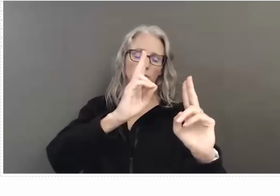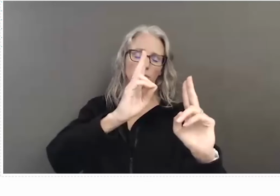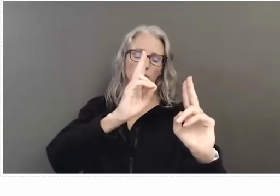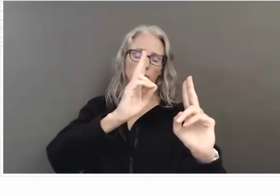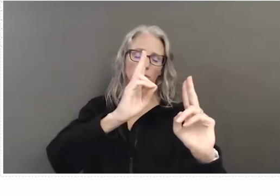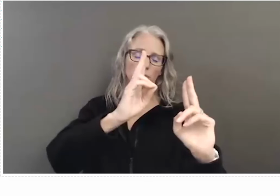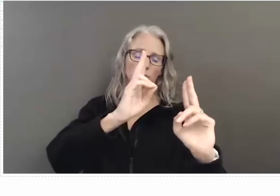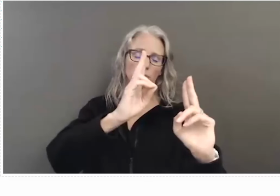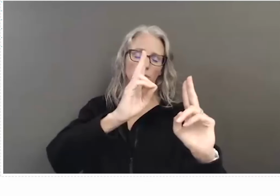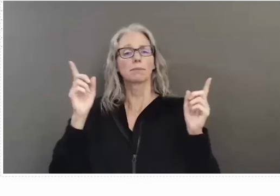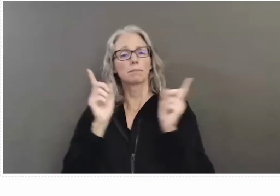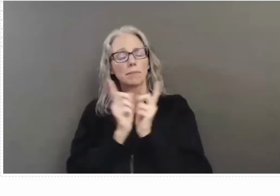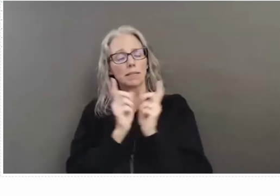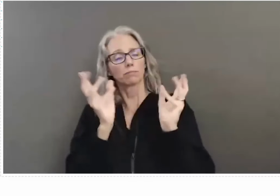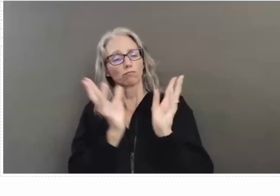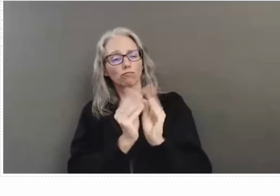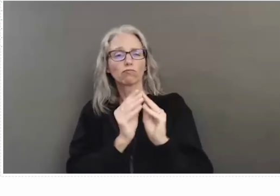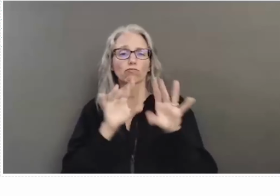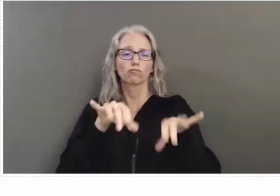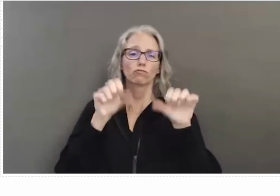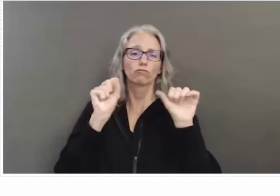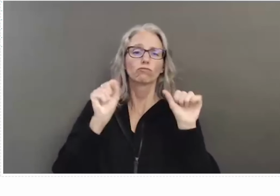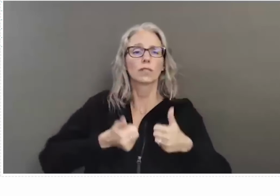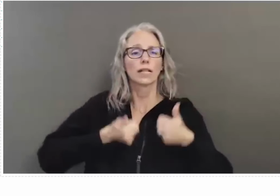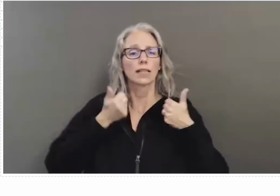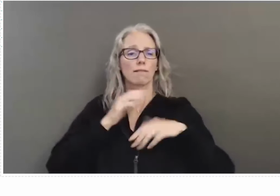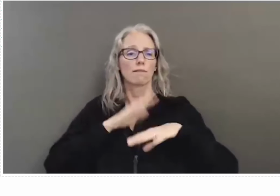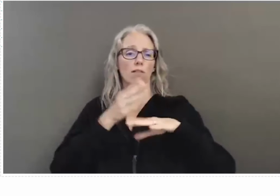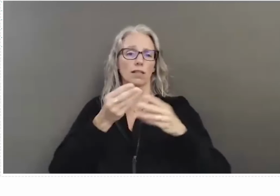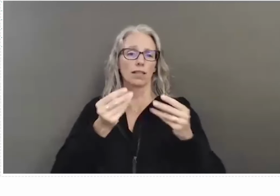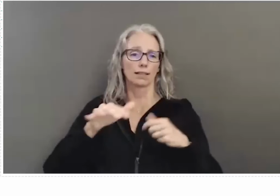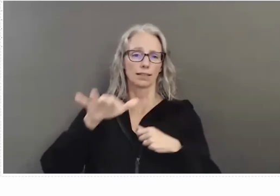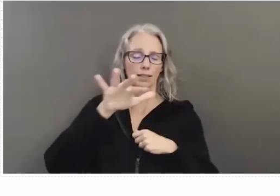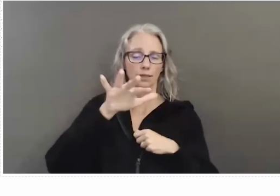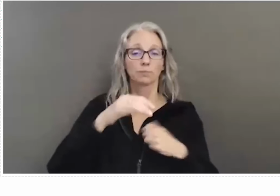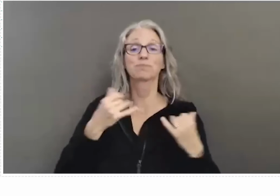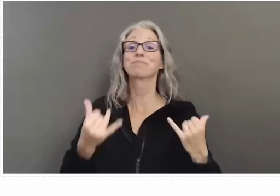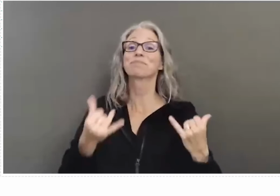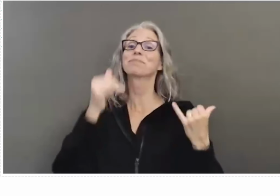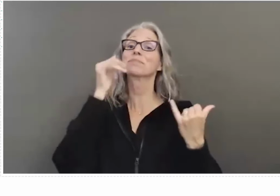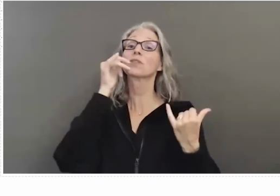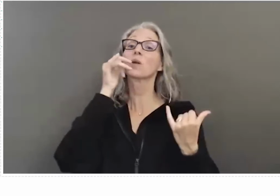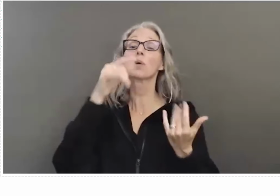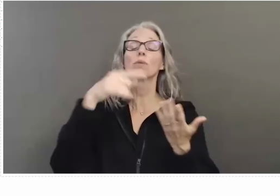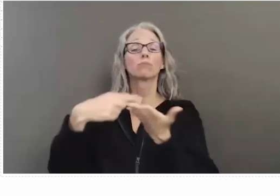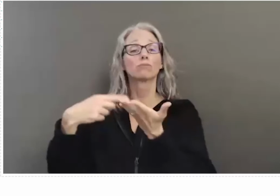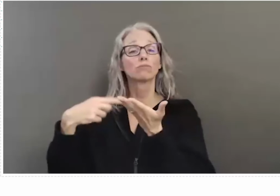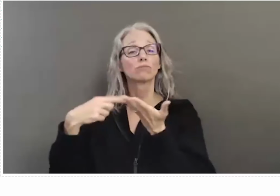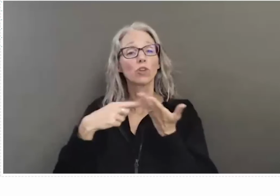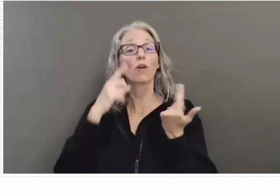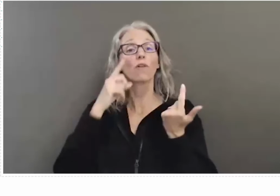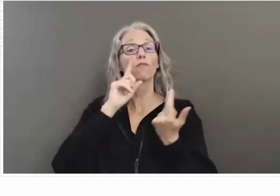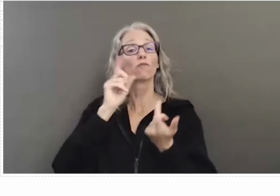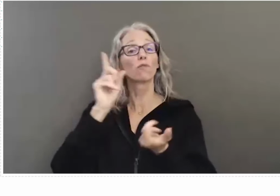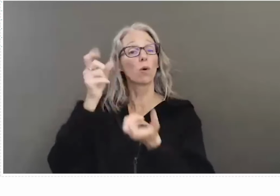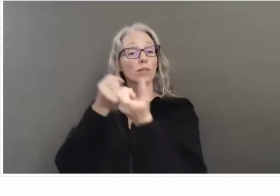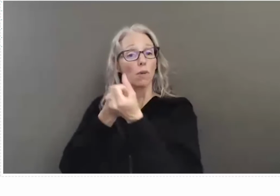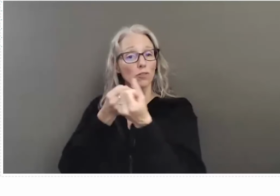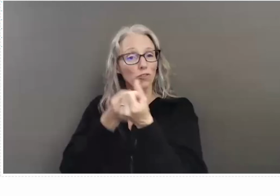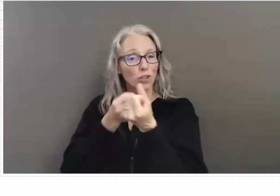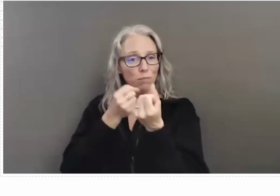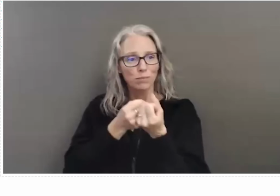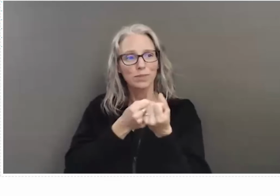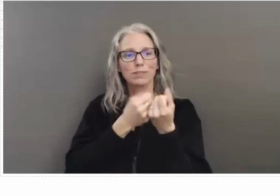Today's webinar will be a conversation looking at trends in sponsorship, spotlighting some success stories from the cultural sector,